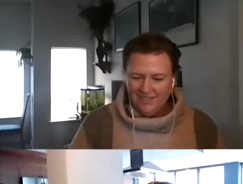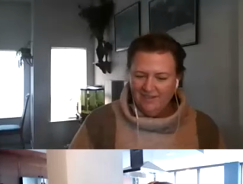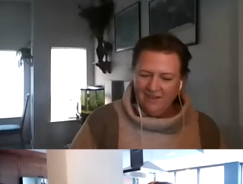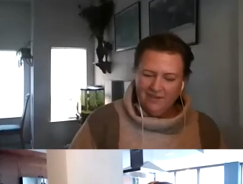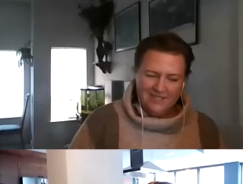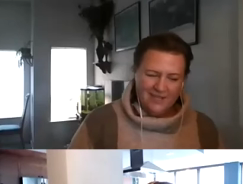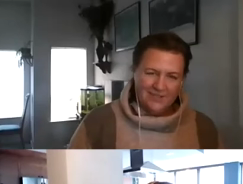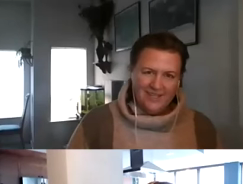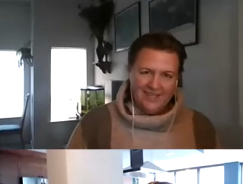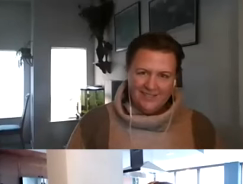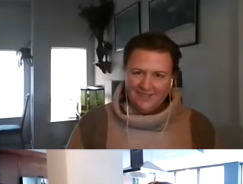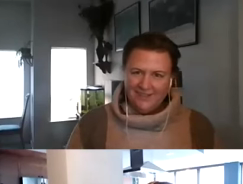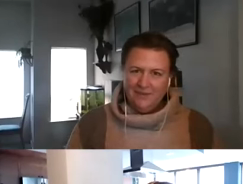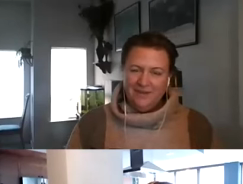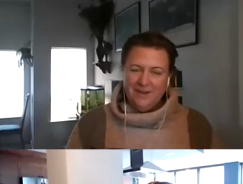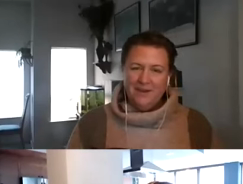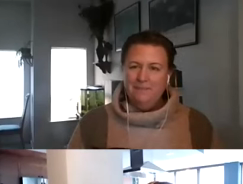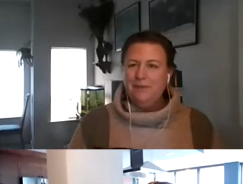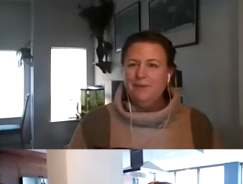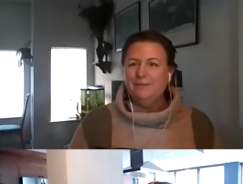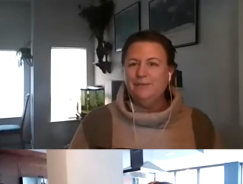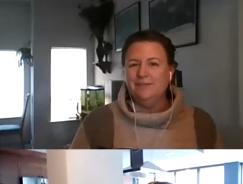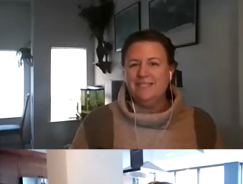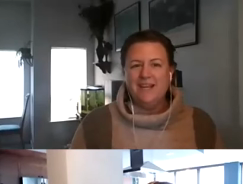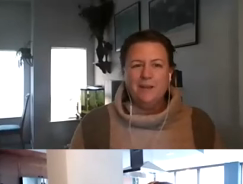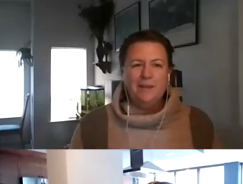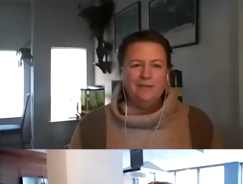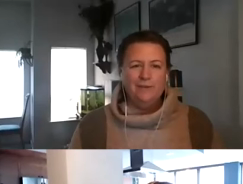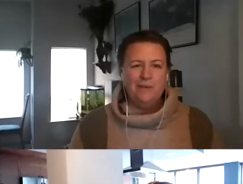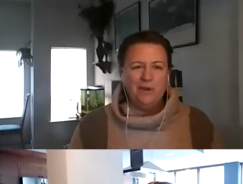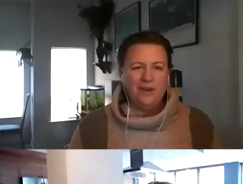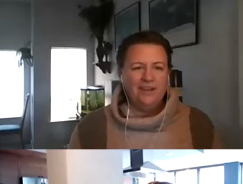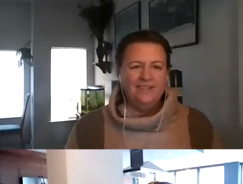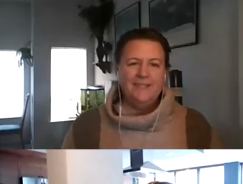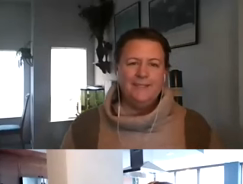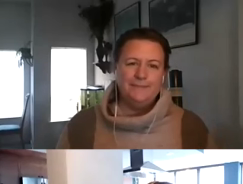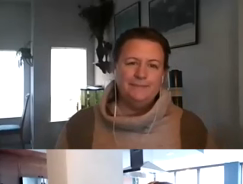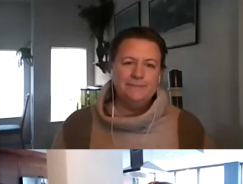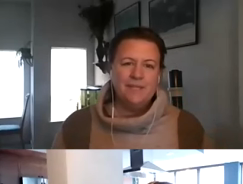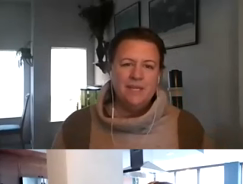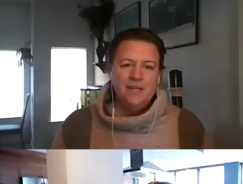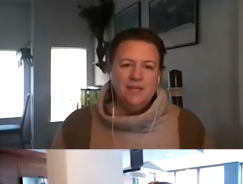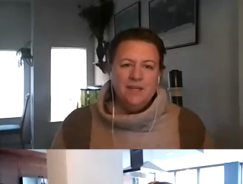I just love following Dr. Kaiser. What a beautiful setup and framework.